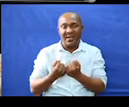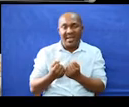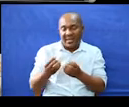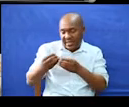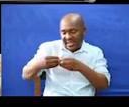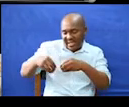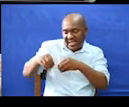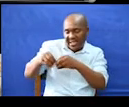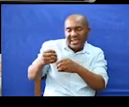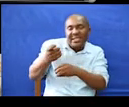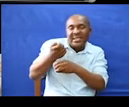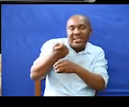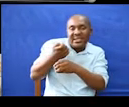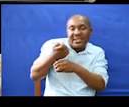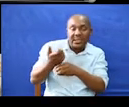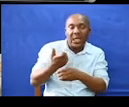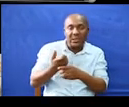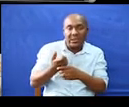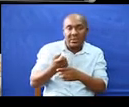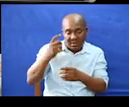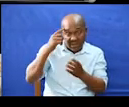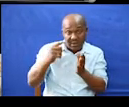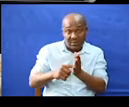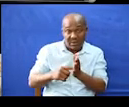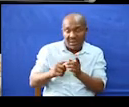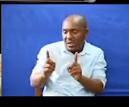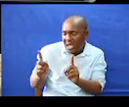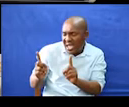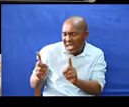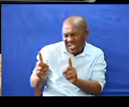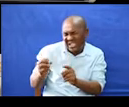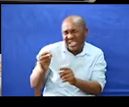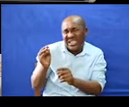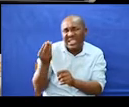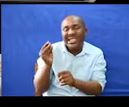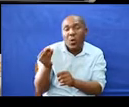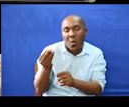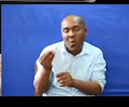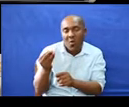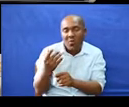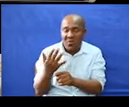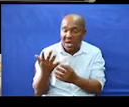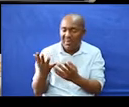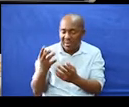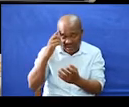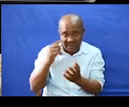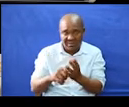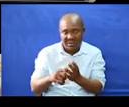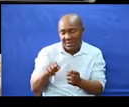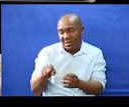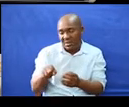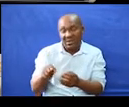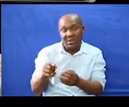the shrubs into little number. The shrubs developed them into little number. Therefore, the number of shrubs were